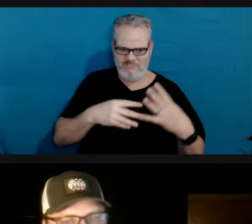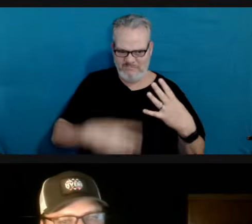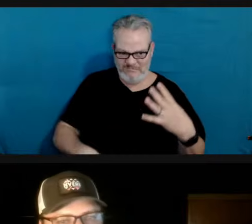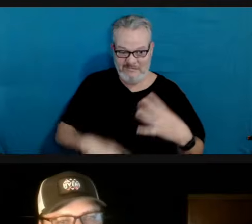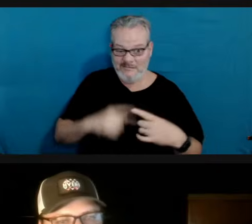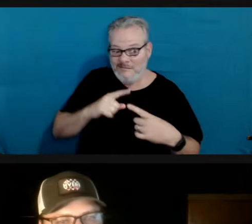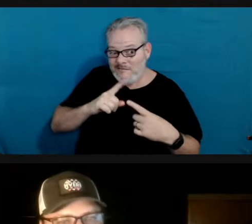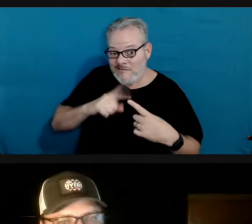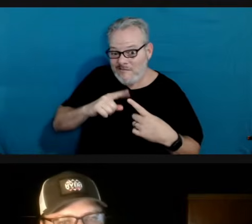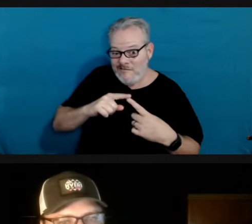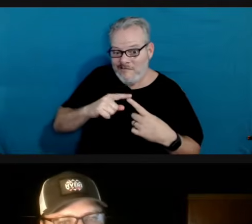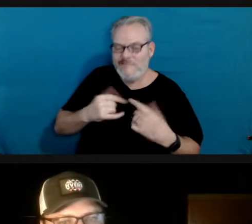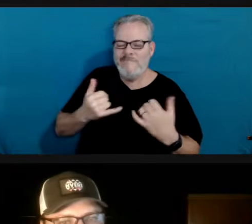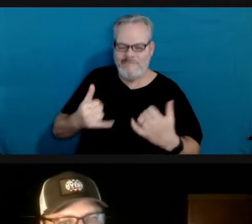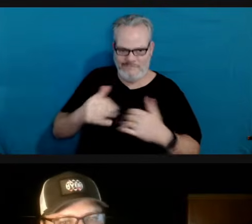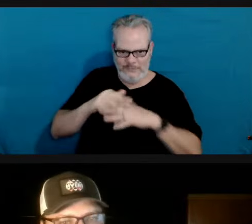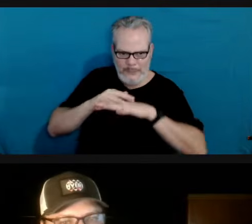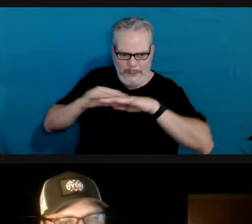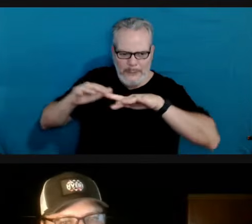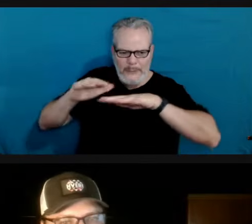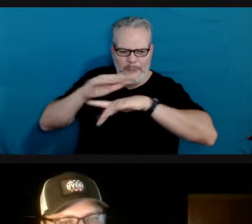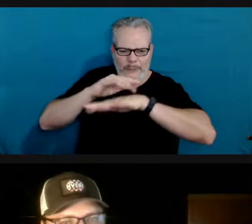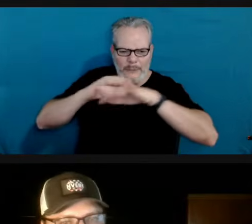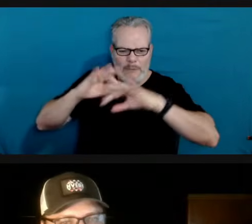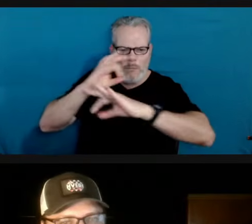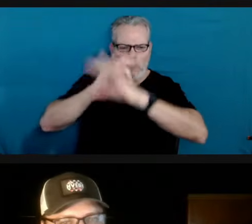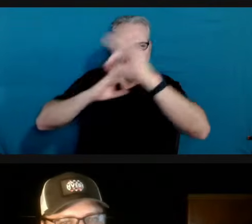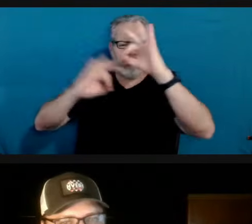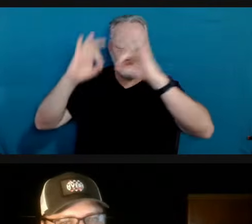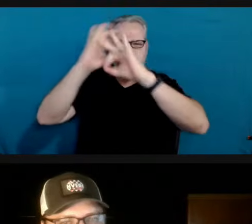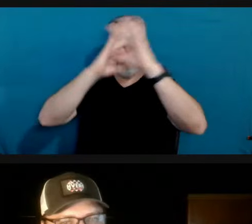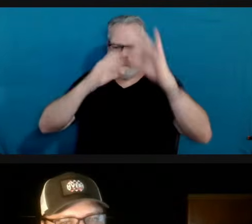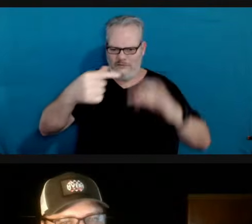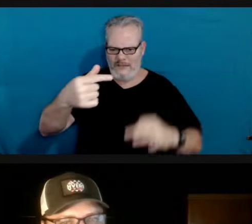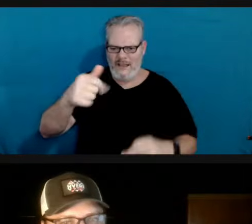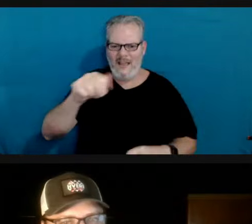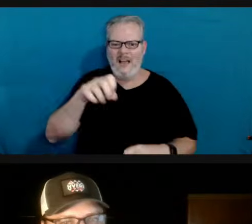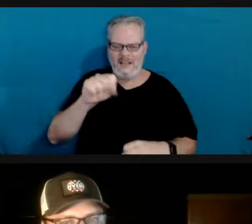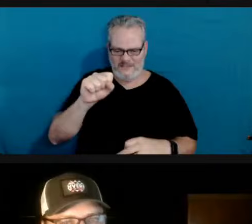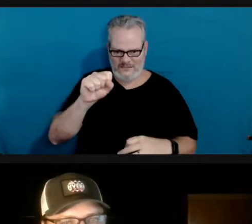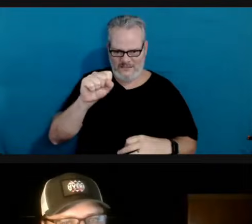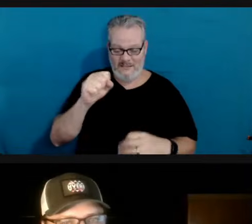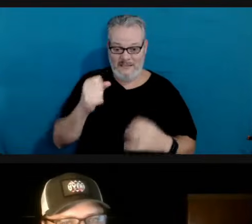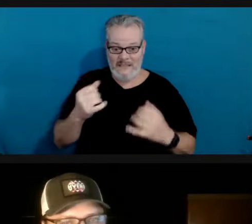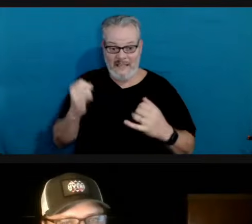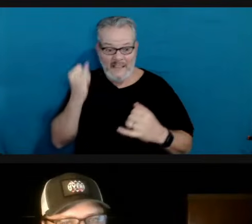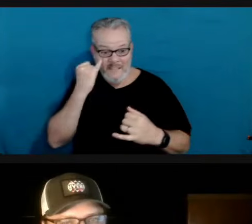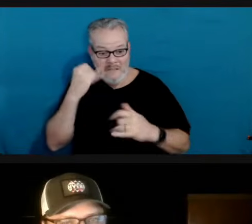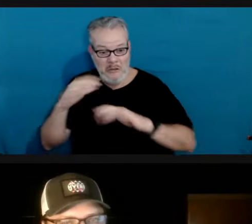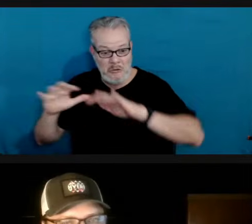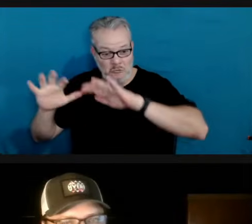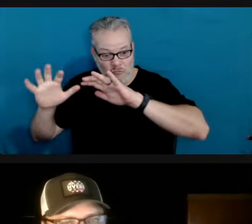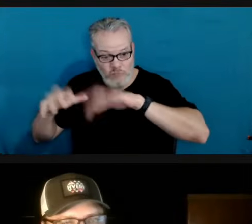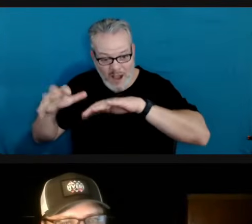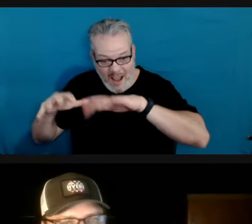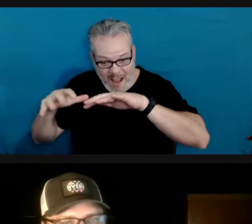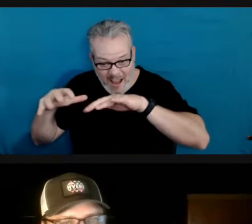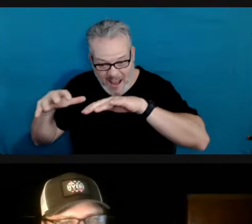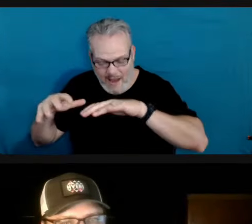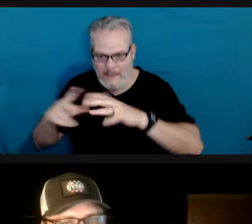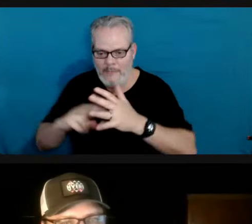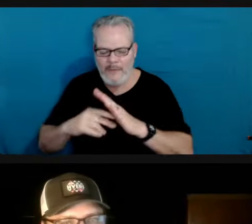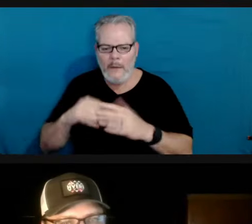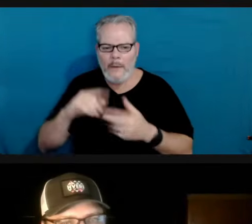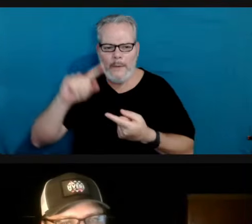so much when it's not being propelled into the air. And interesting that we had a last episode with these record high fountains now with less